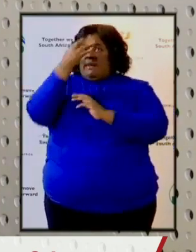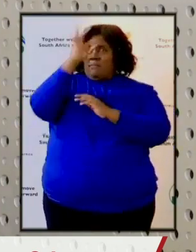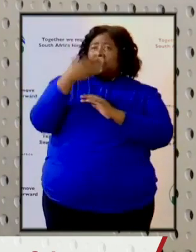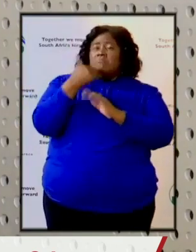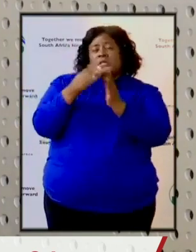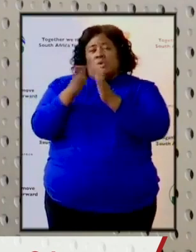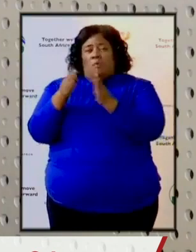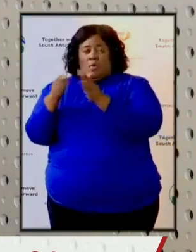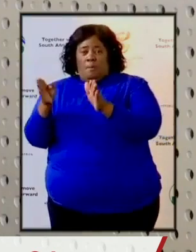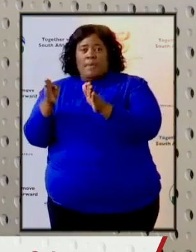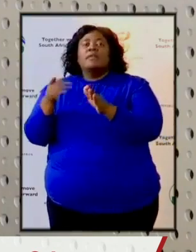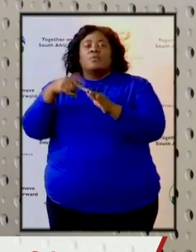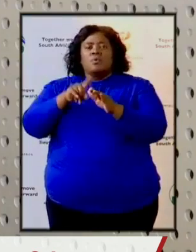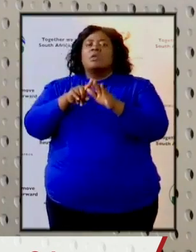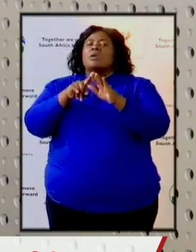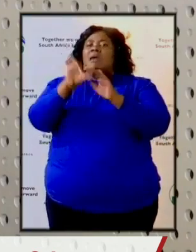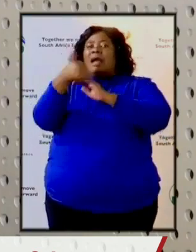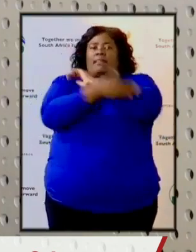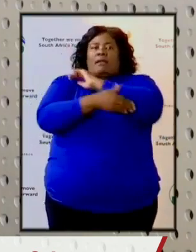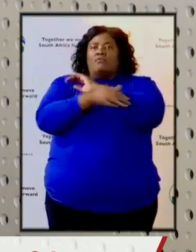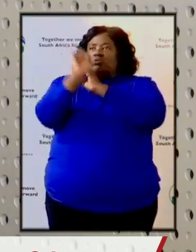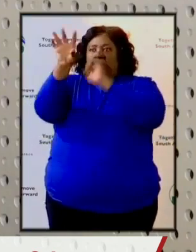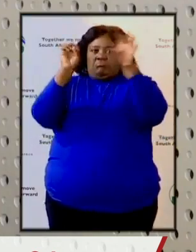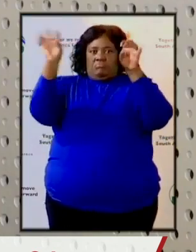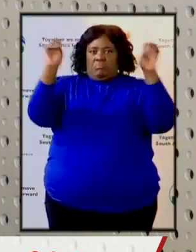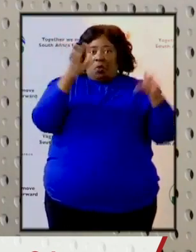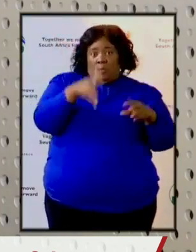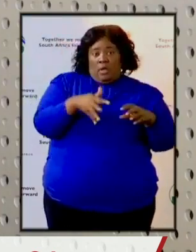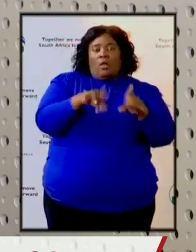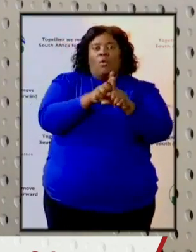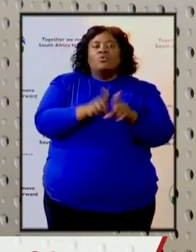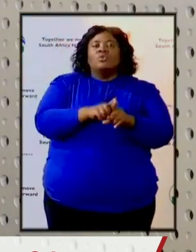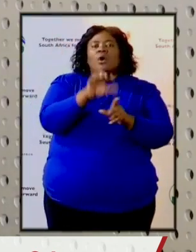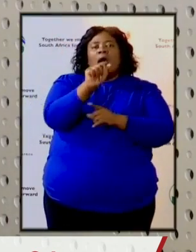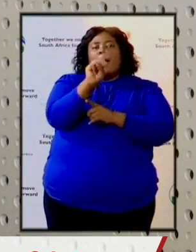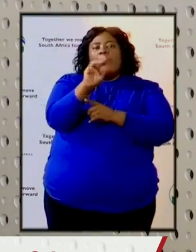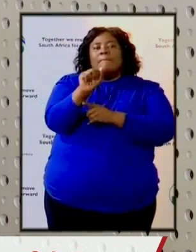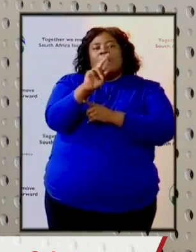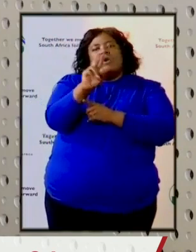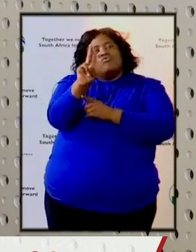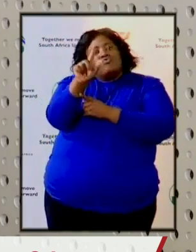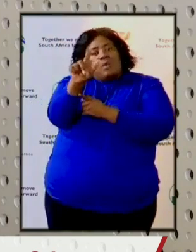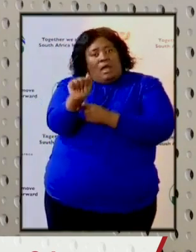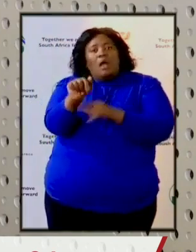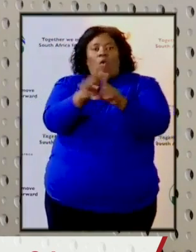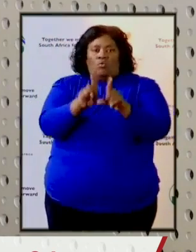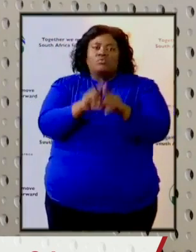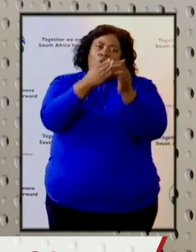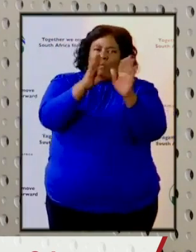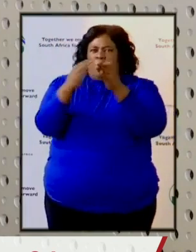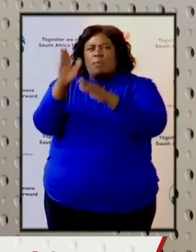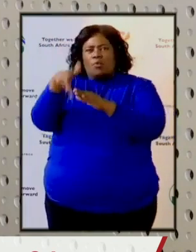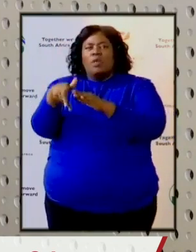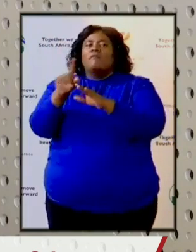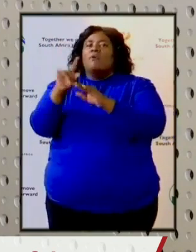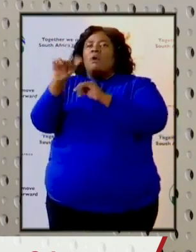wool and other synthetic products that are made out of agriculture is going to be open for export. We also